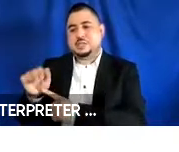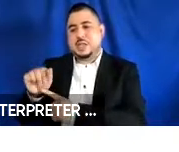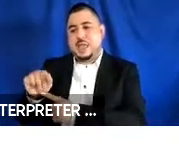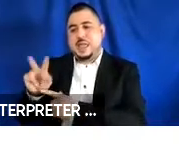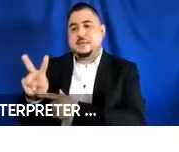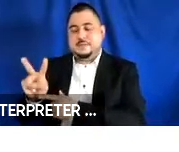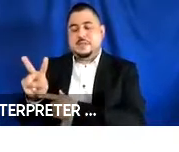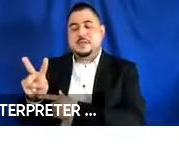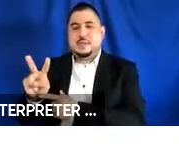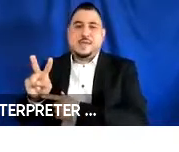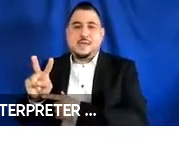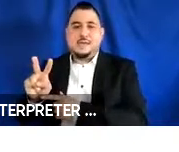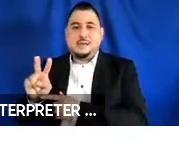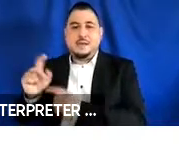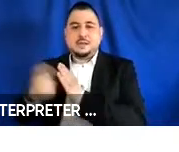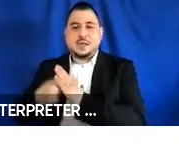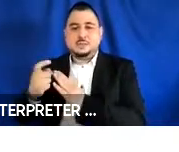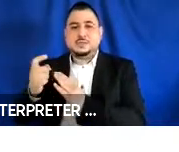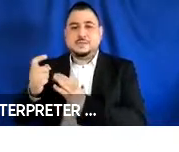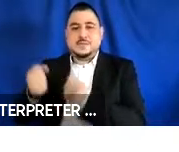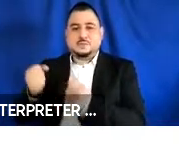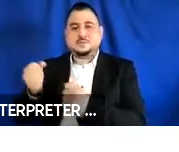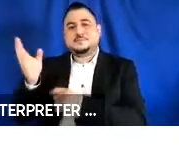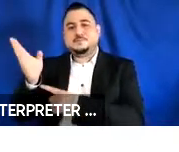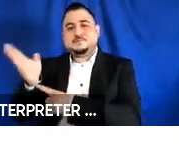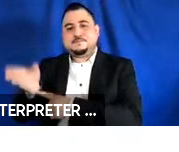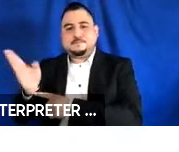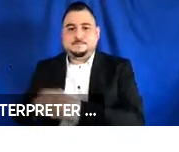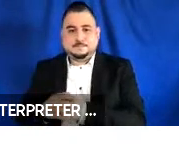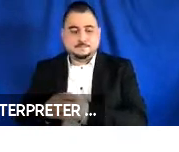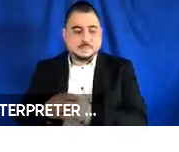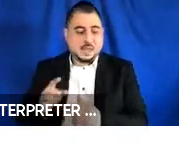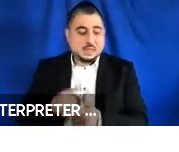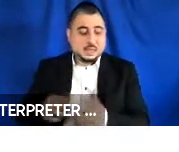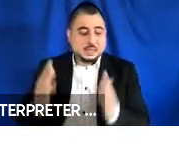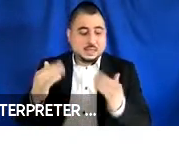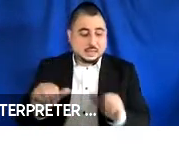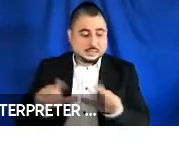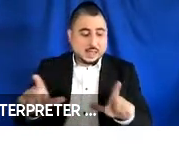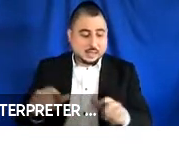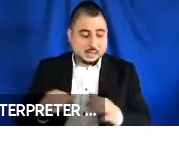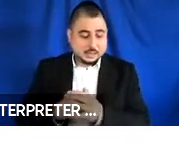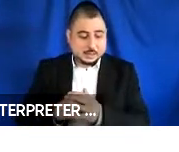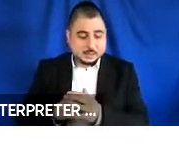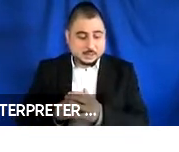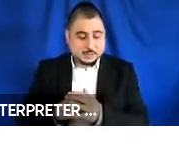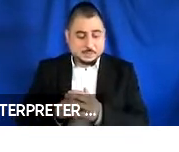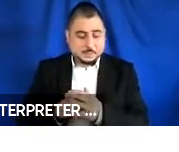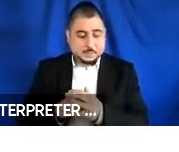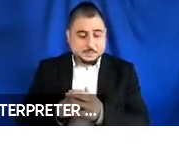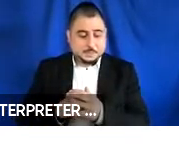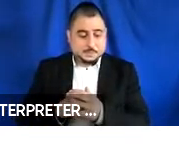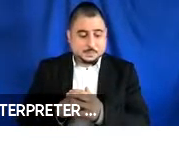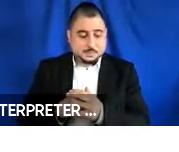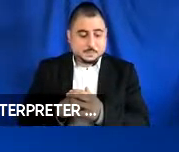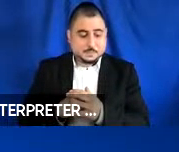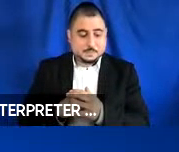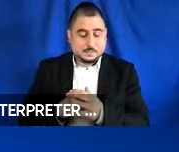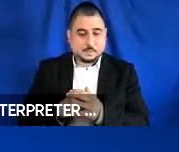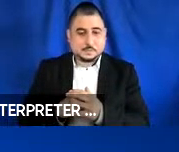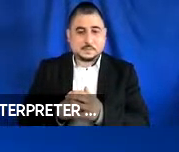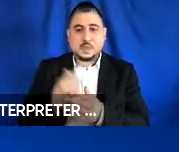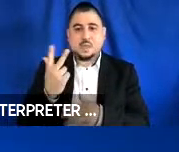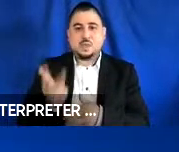www.access-board.gov/AV as an autonomous vehicles /. Okay, next slide, please. There are 3 ways you